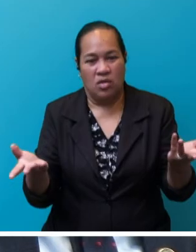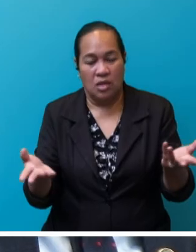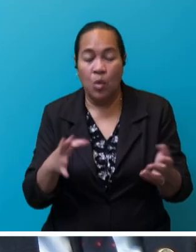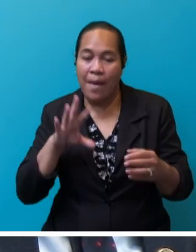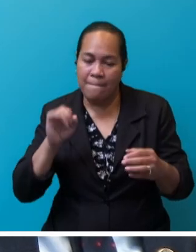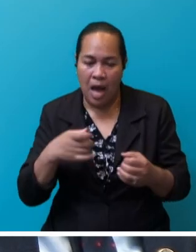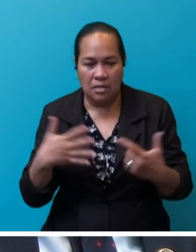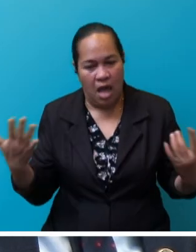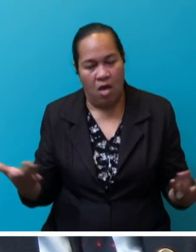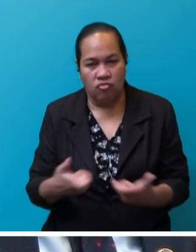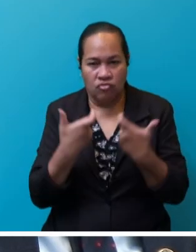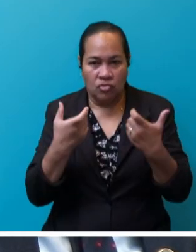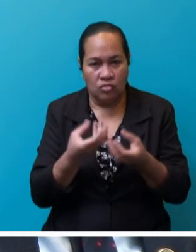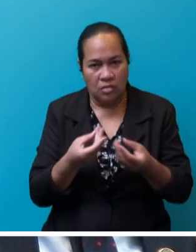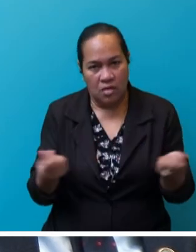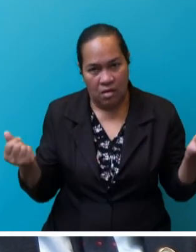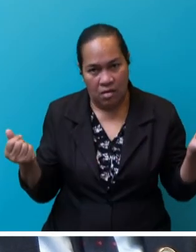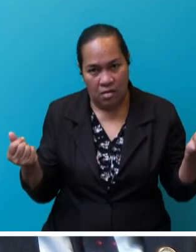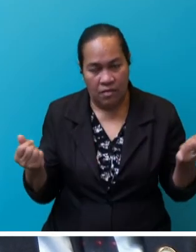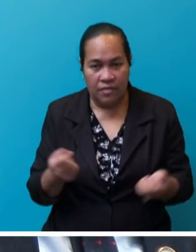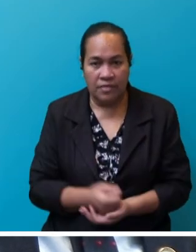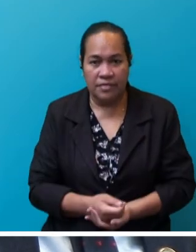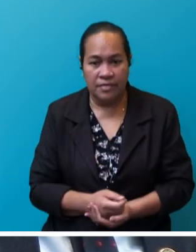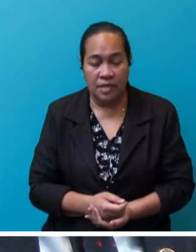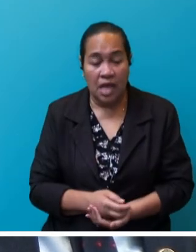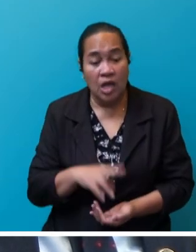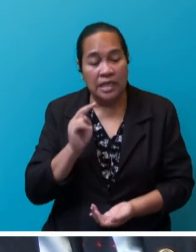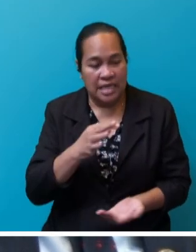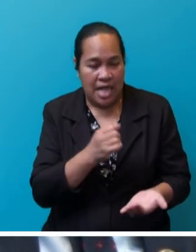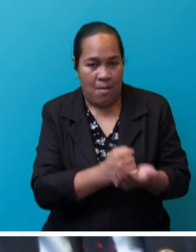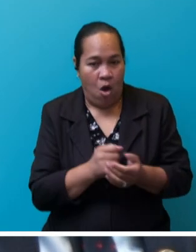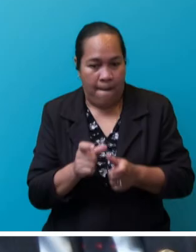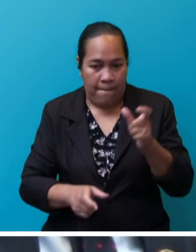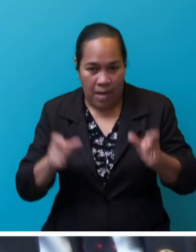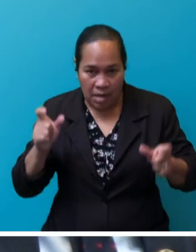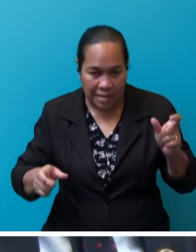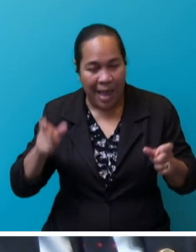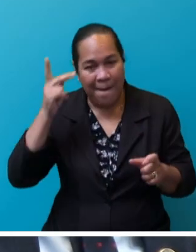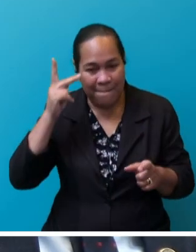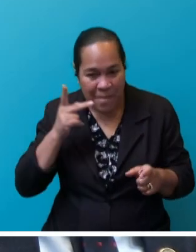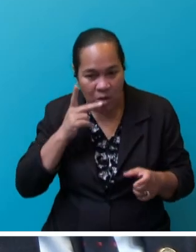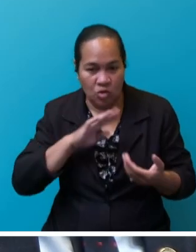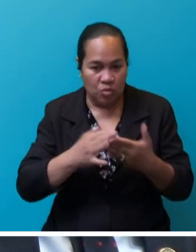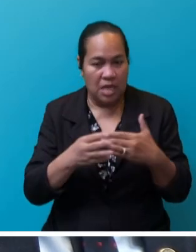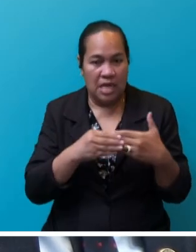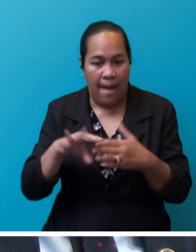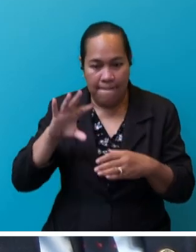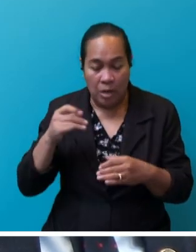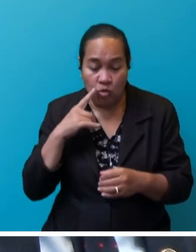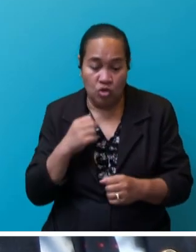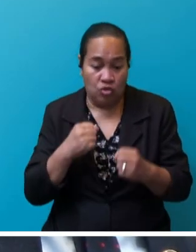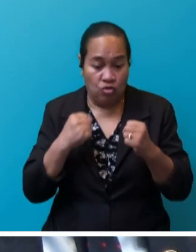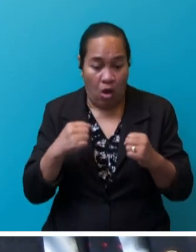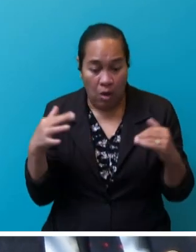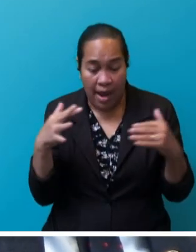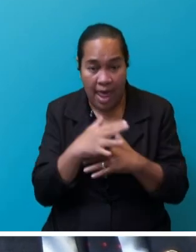challenges head-on, Madam Deputy Speaker. With the support of our partners, parents, and community leaders, the hope is that we build a strong network